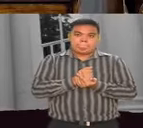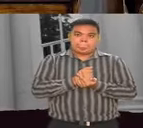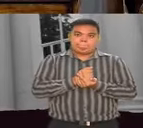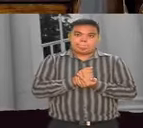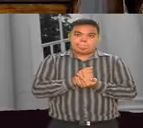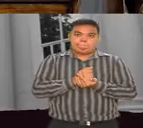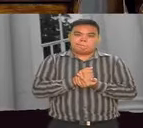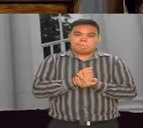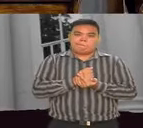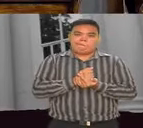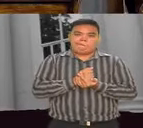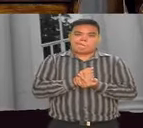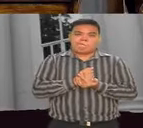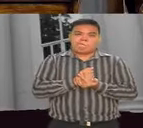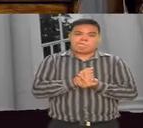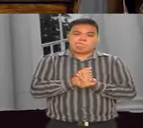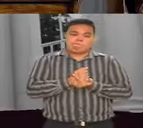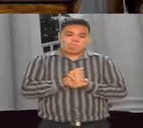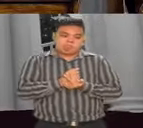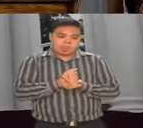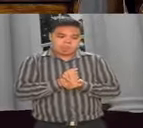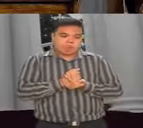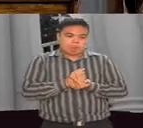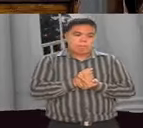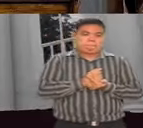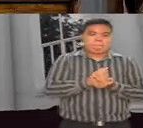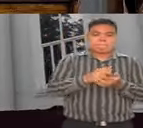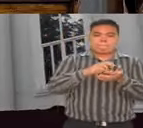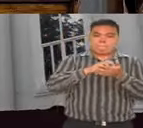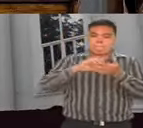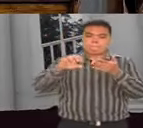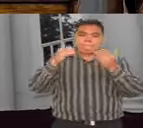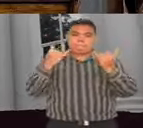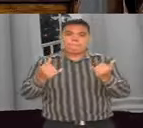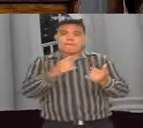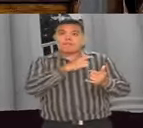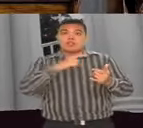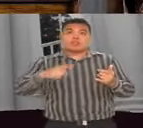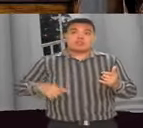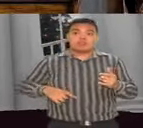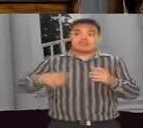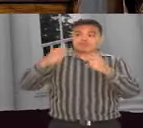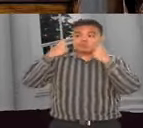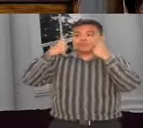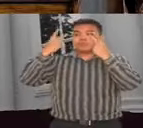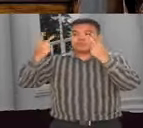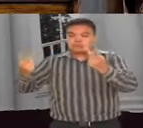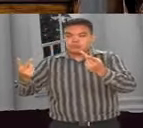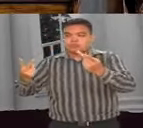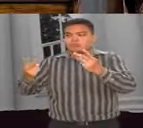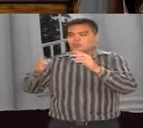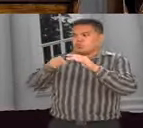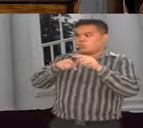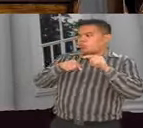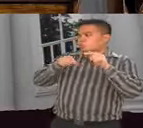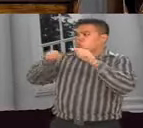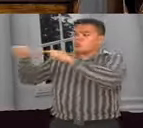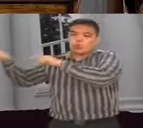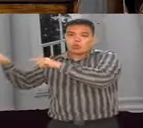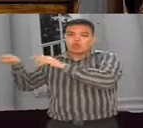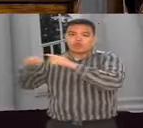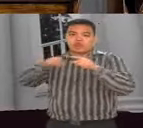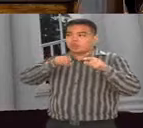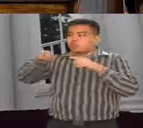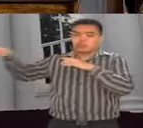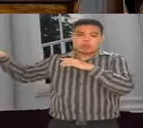Anyway, I think I wrote the wrong address, but let me just read the verse. And the Lord looked upon him and said, go in this thy